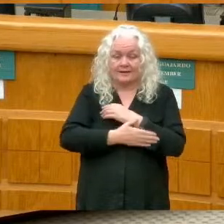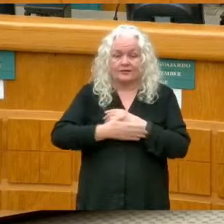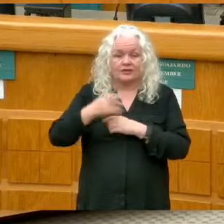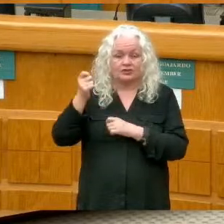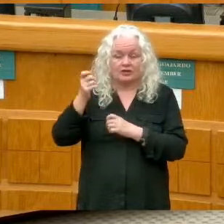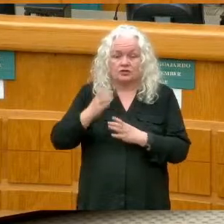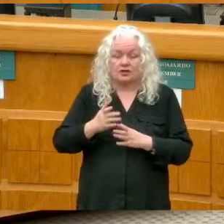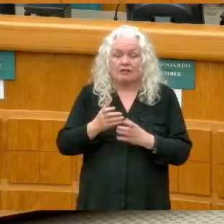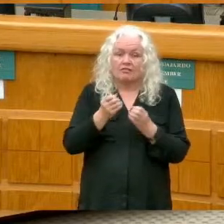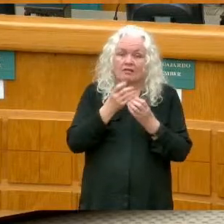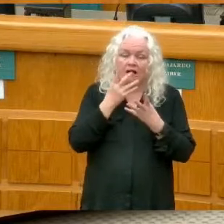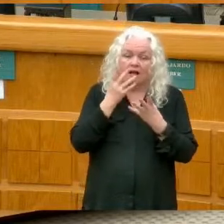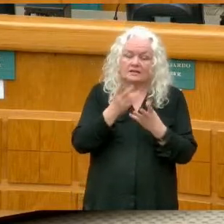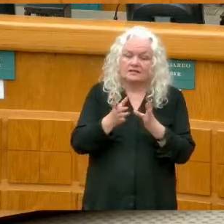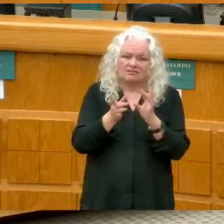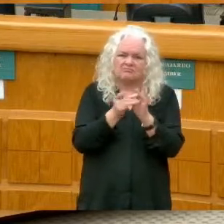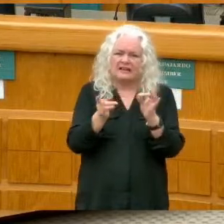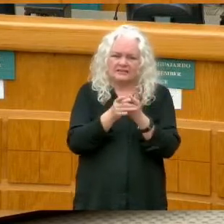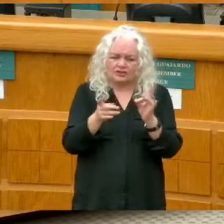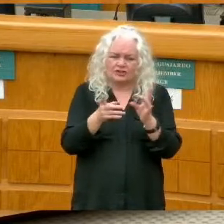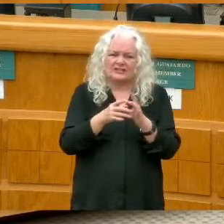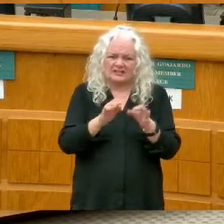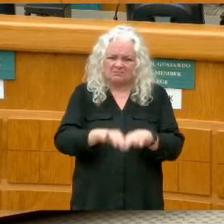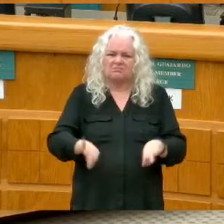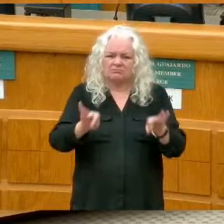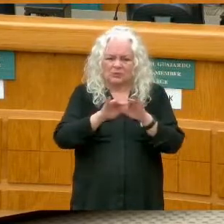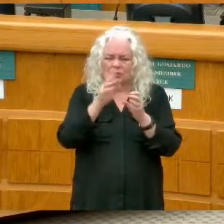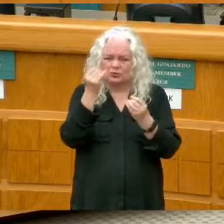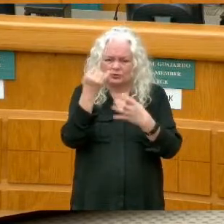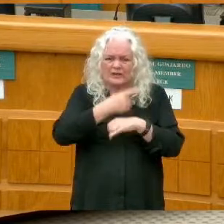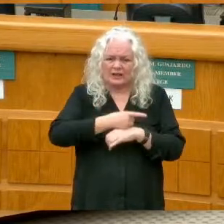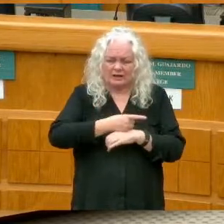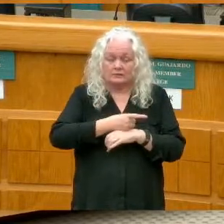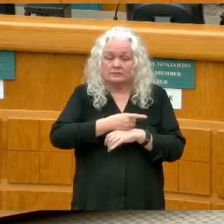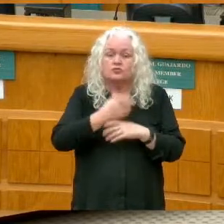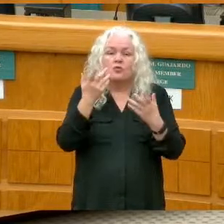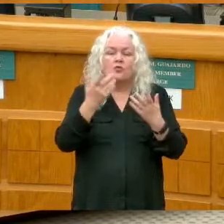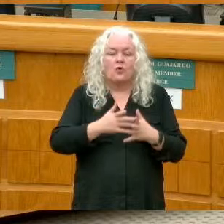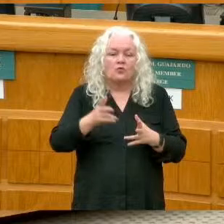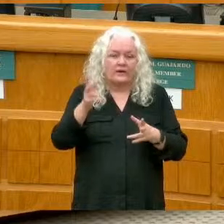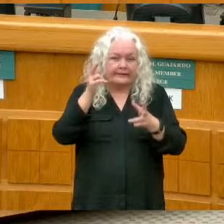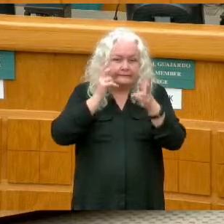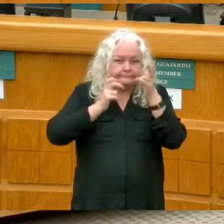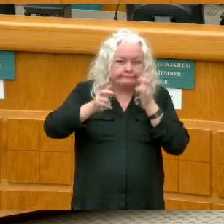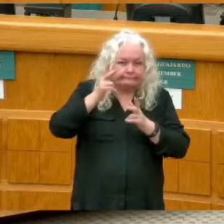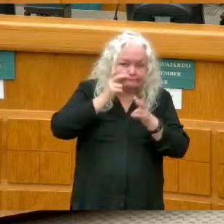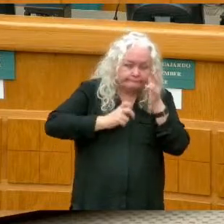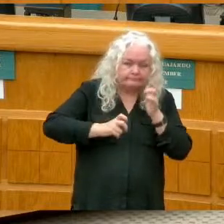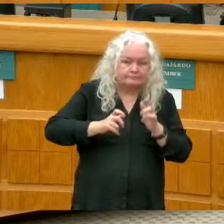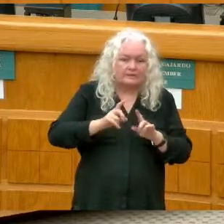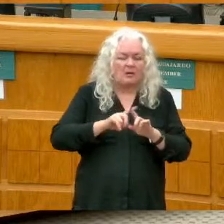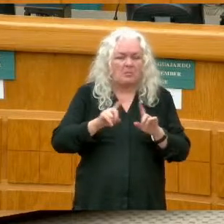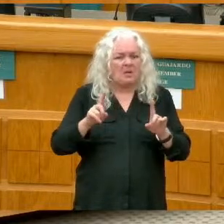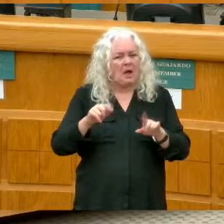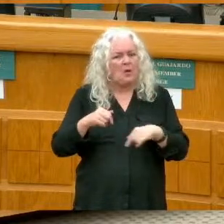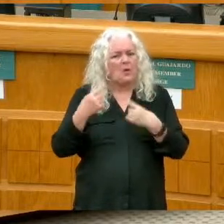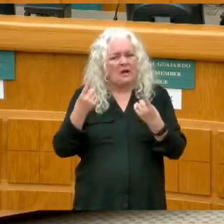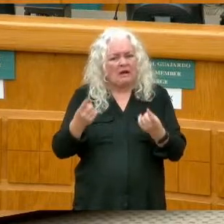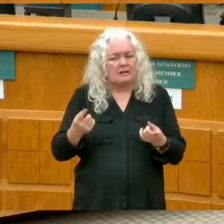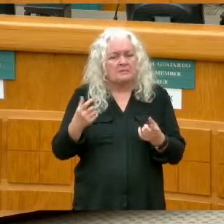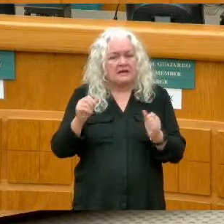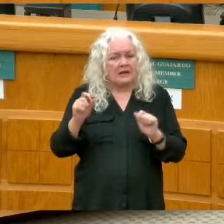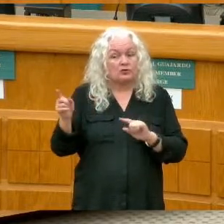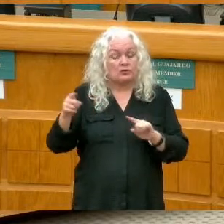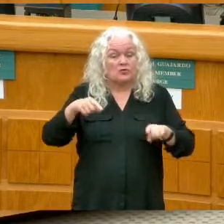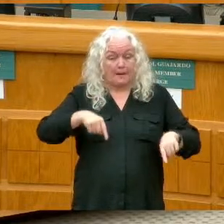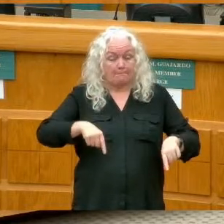Lots of important messaging today. I think you've already heard. I don't know if it's been a while since I've been able